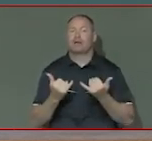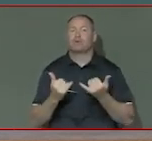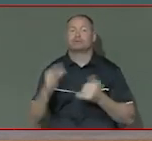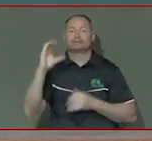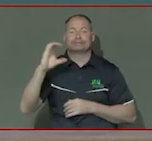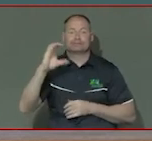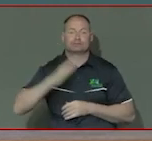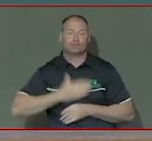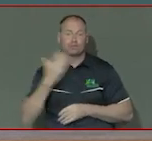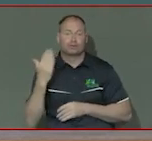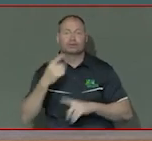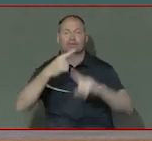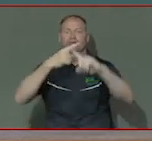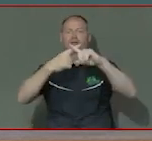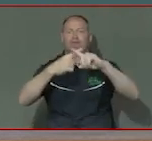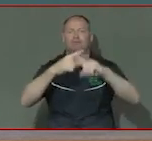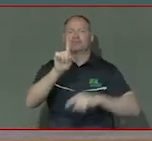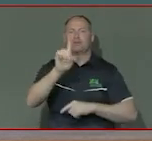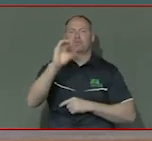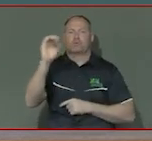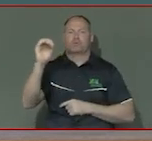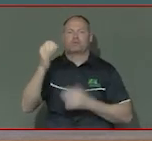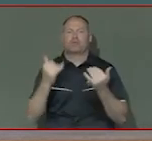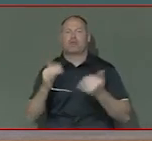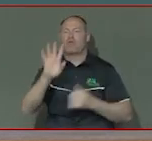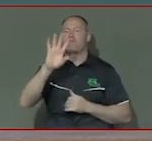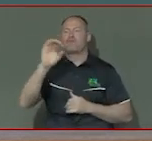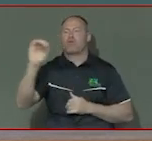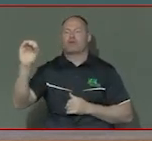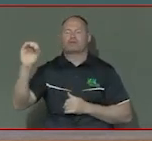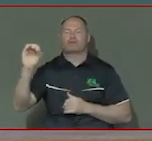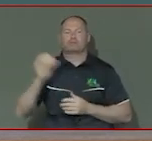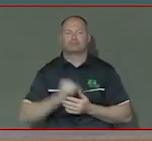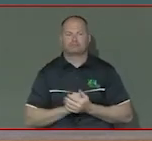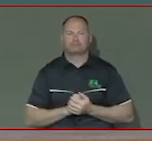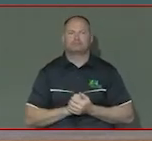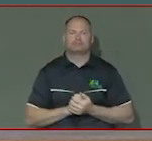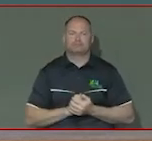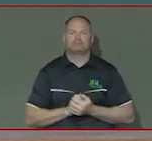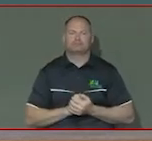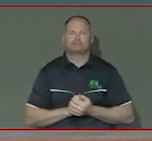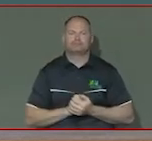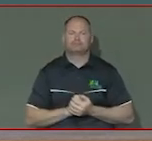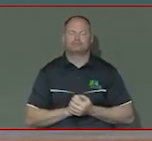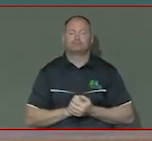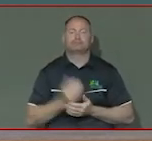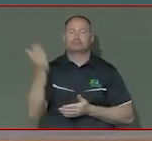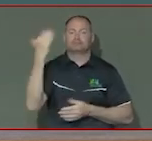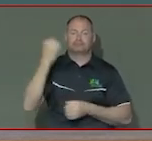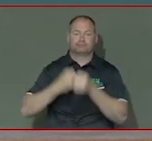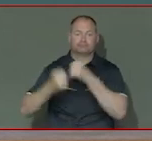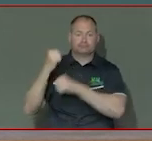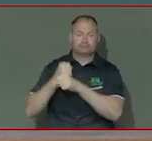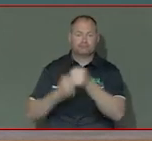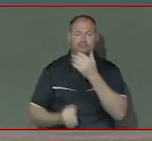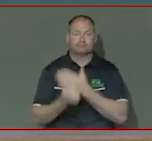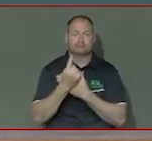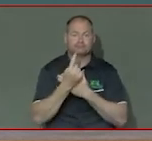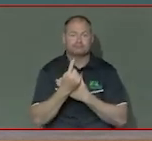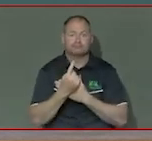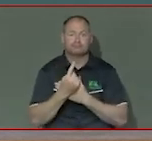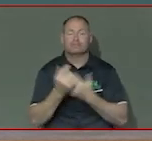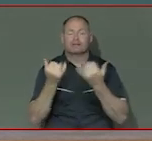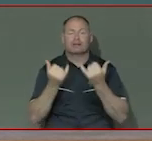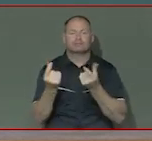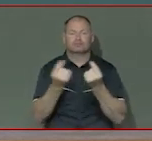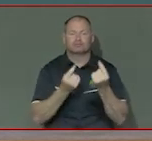by 100, and then you get 400. Now again, what happened last year? The learners did this,